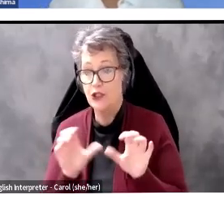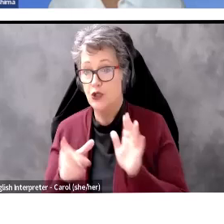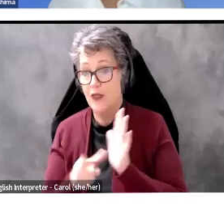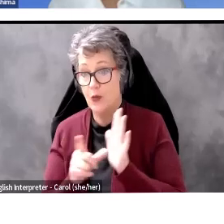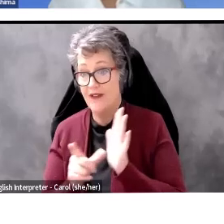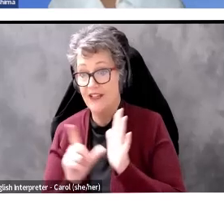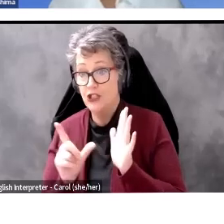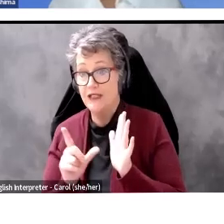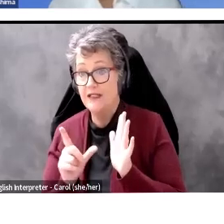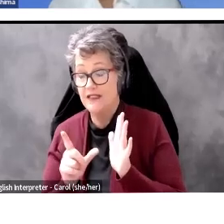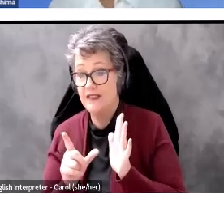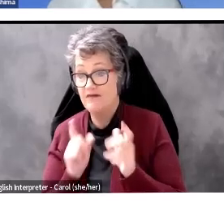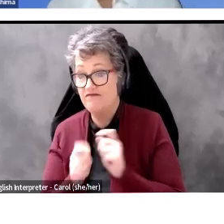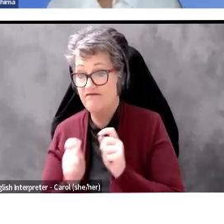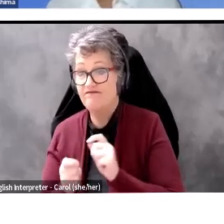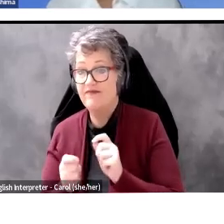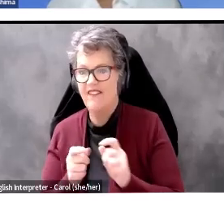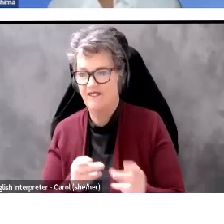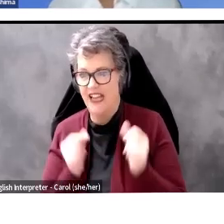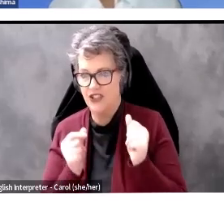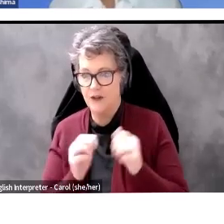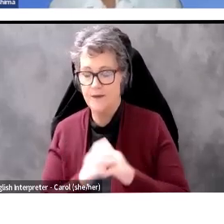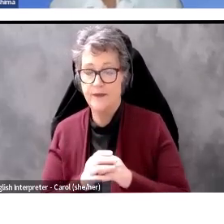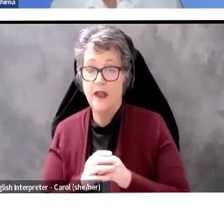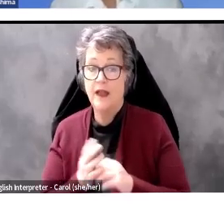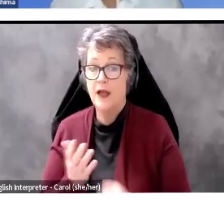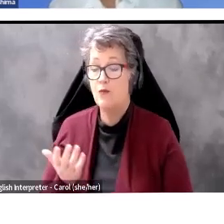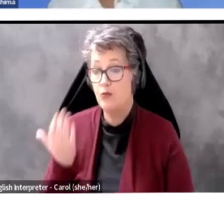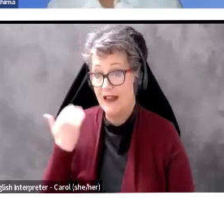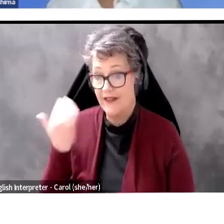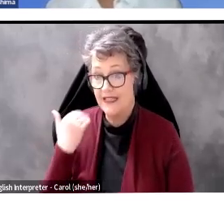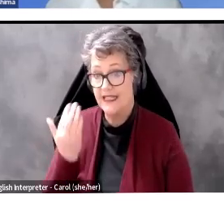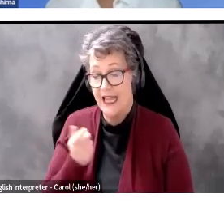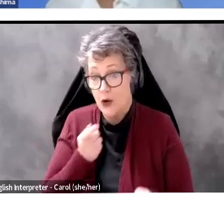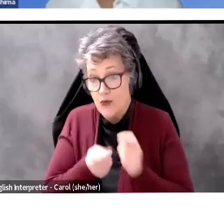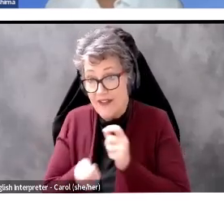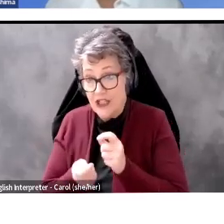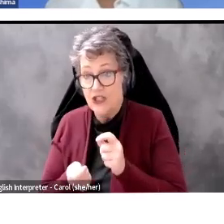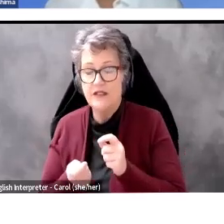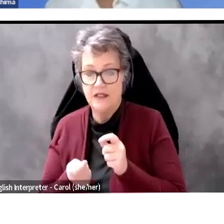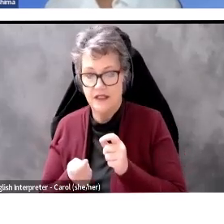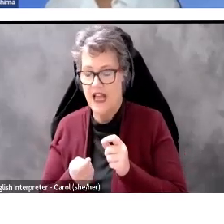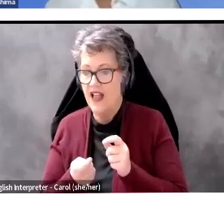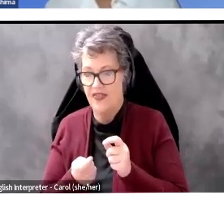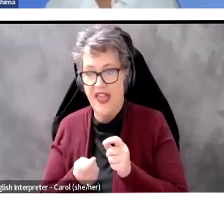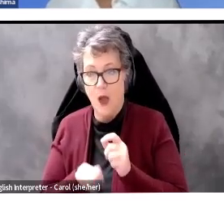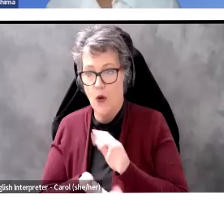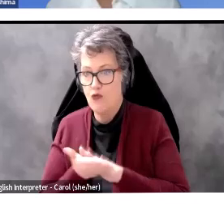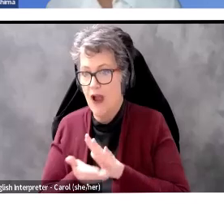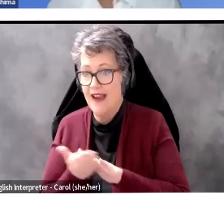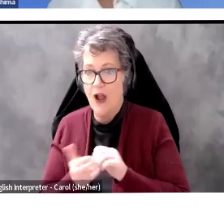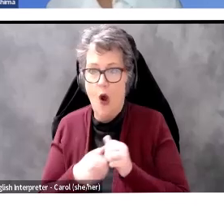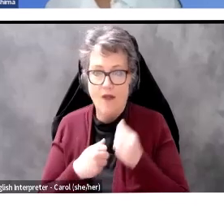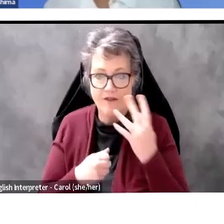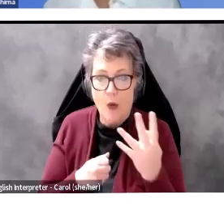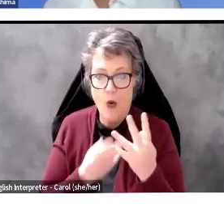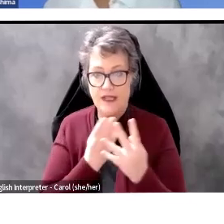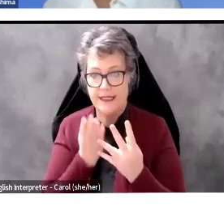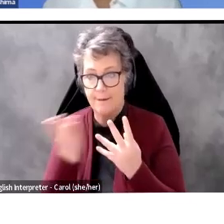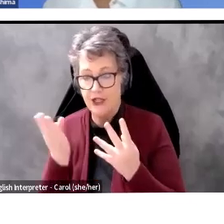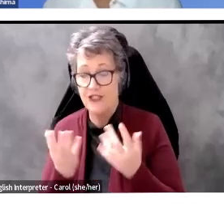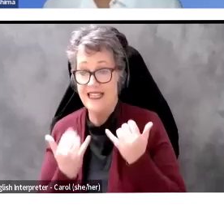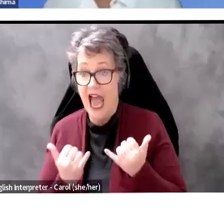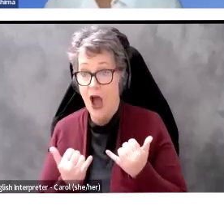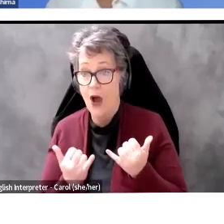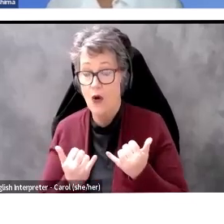revisions faster. This is because previously revisions were running on all 4 submissions all the time. Now it'll be